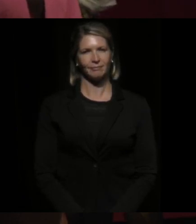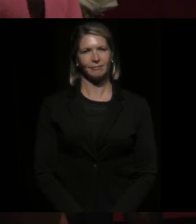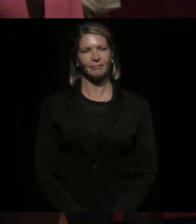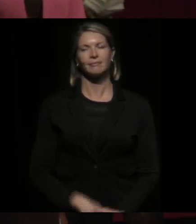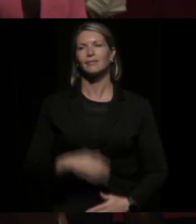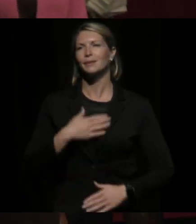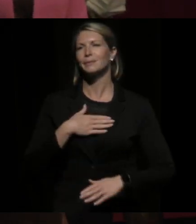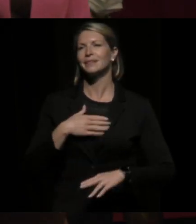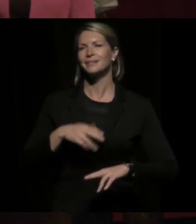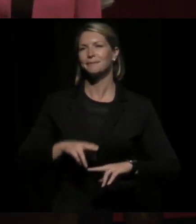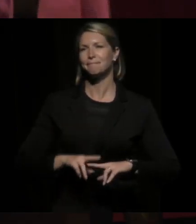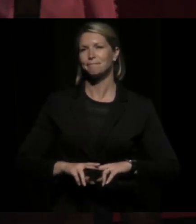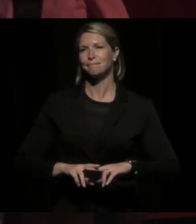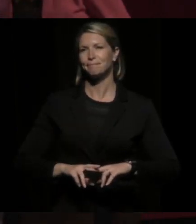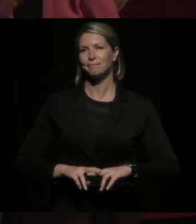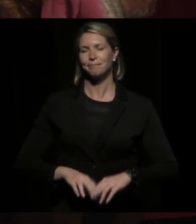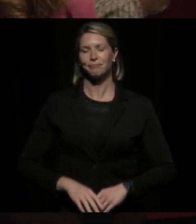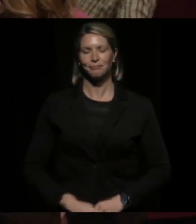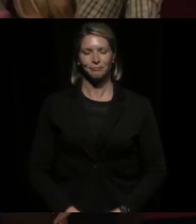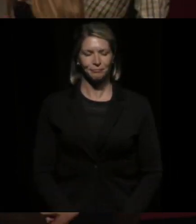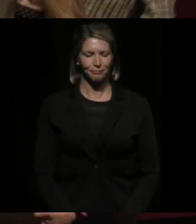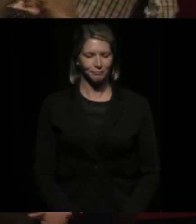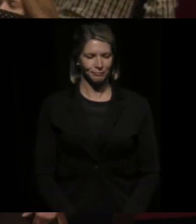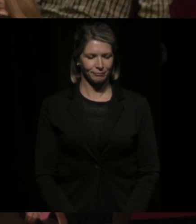Please be seated.